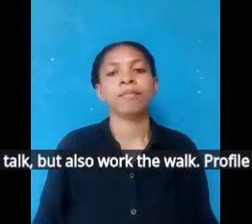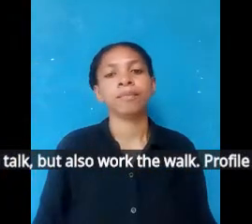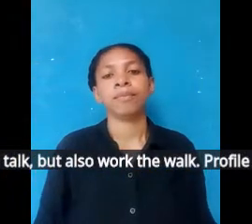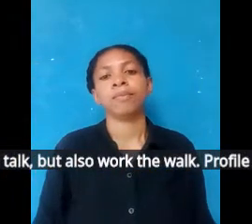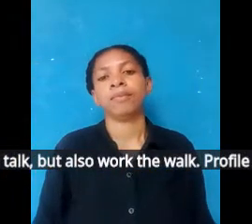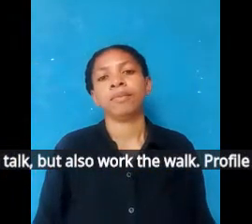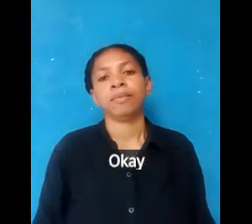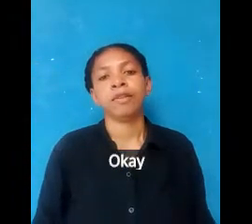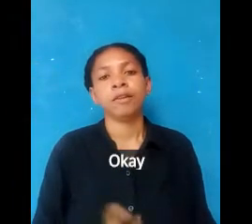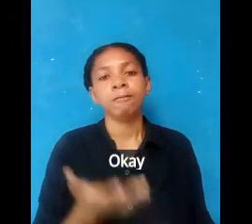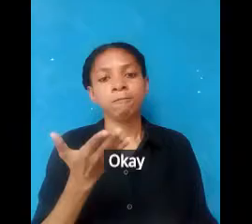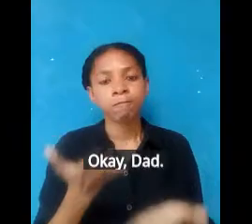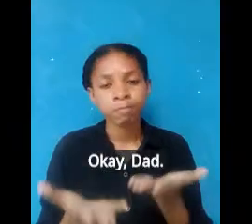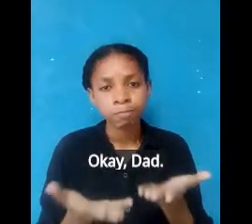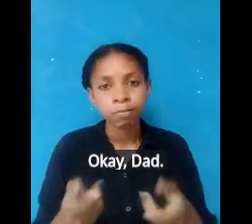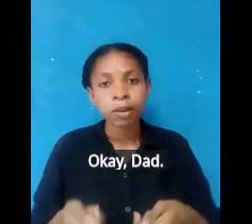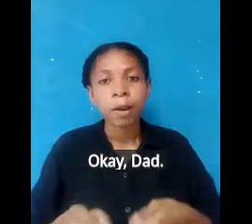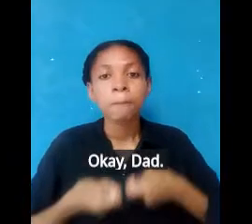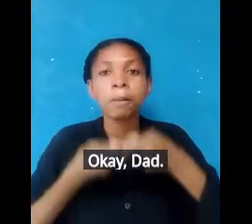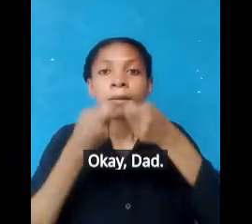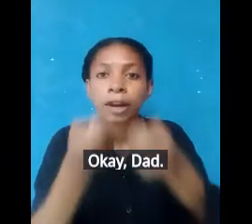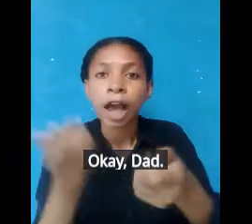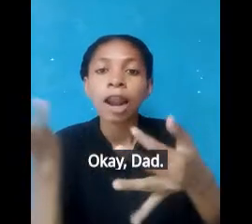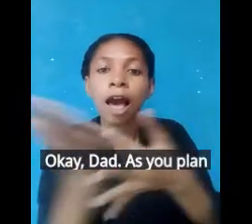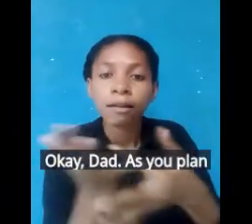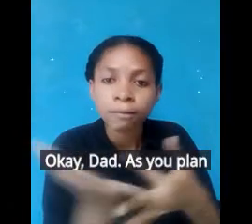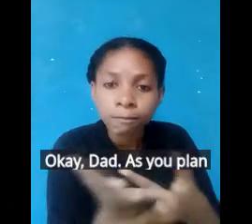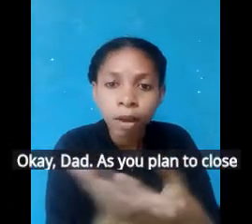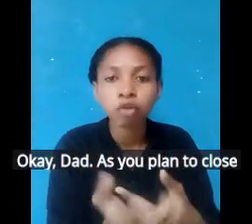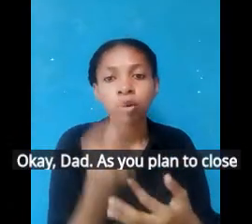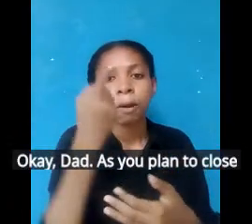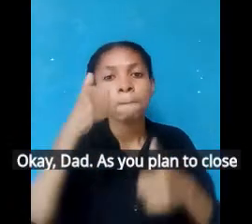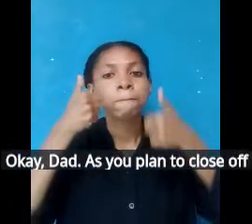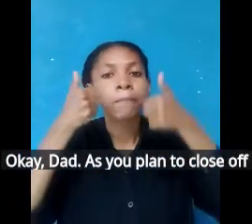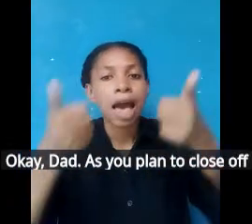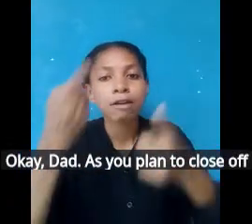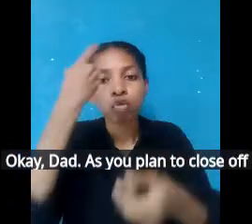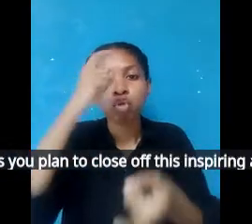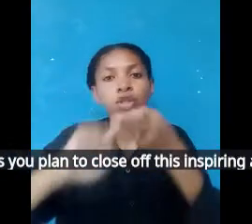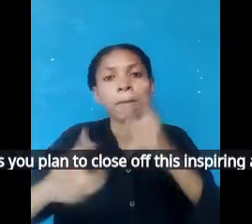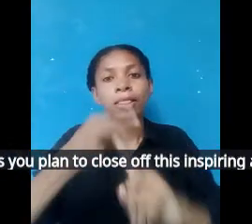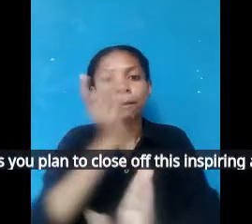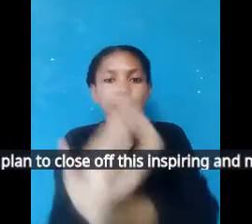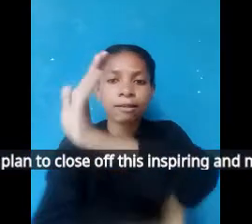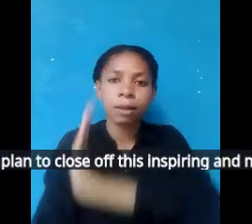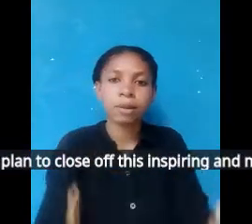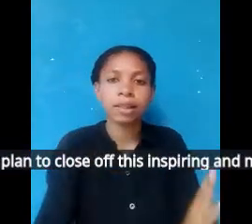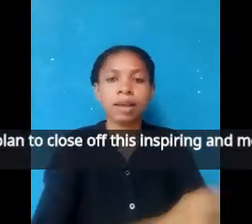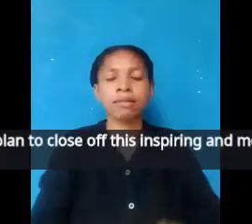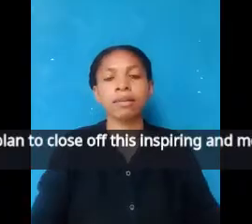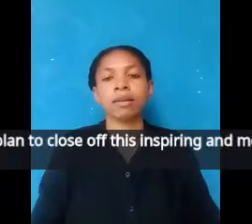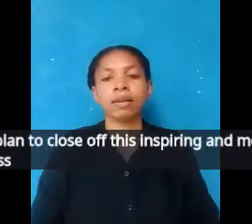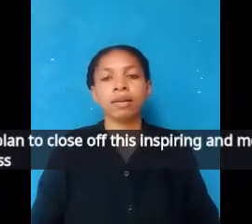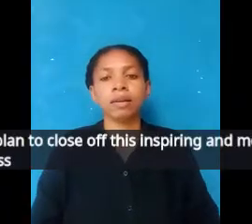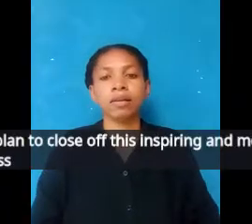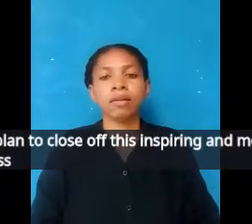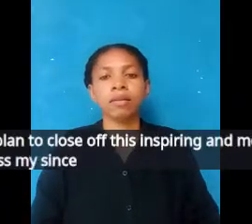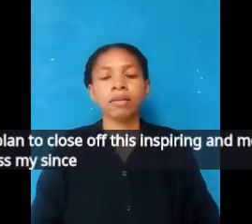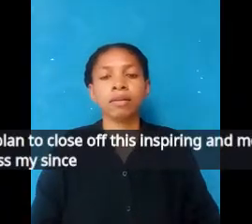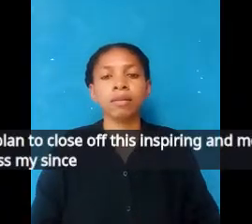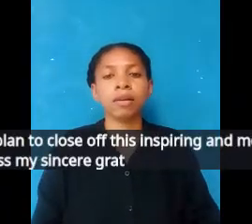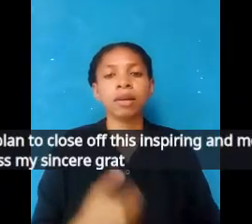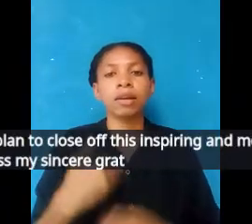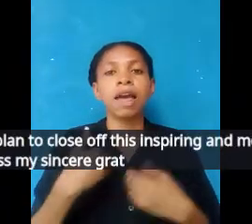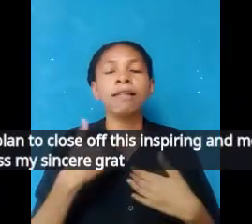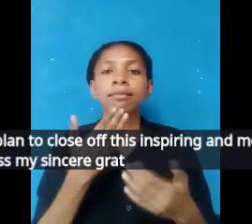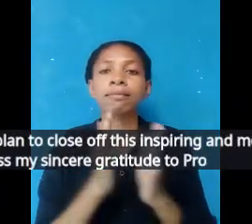Okay then. As we come to close of this inspiring and meaningful session, I would like to express my sincere gratitude